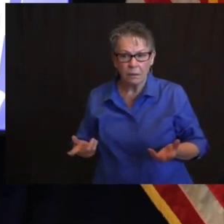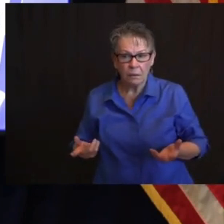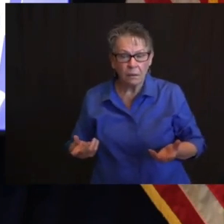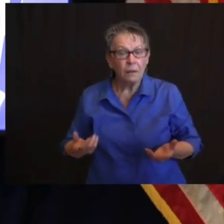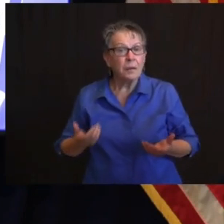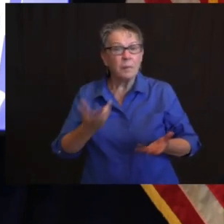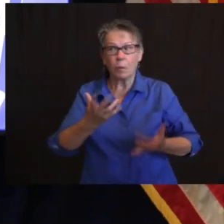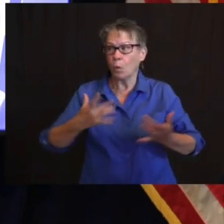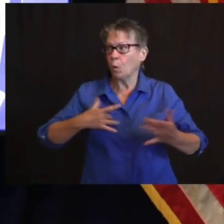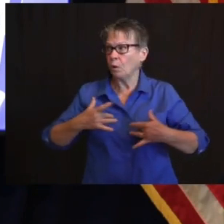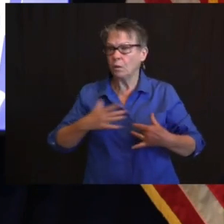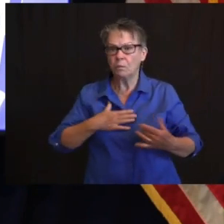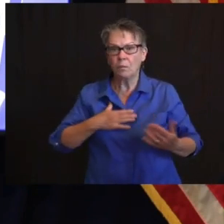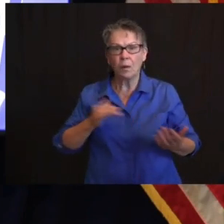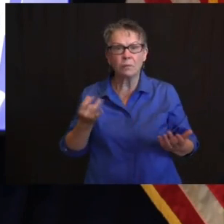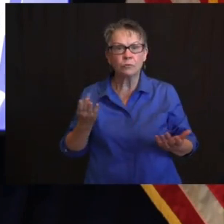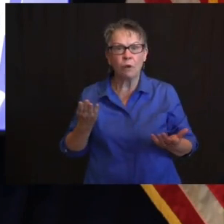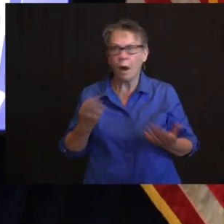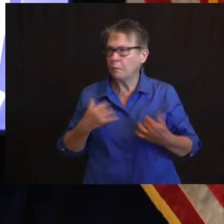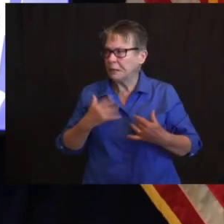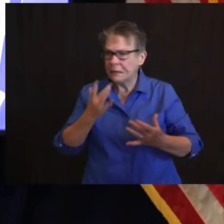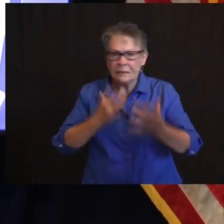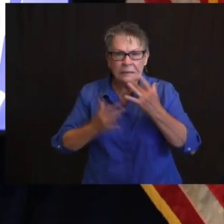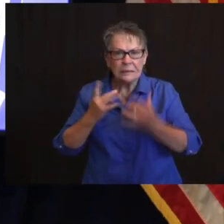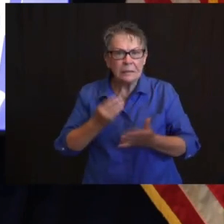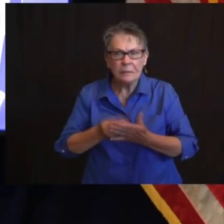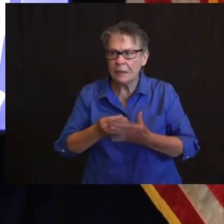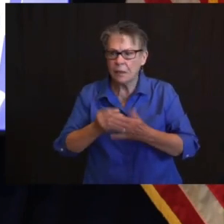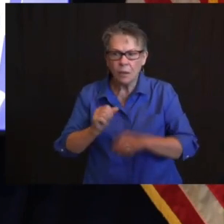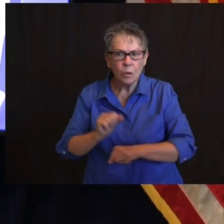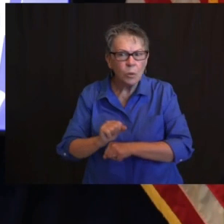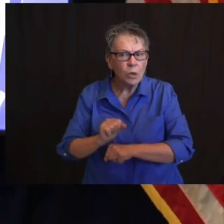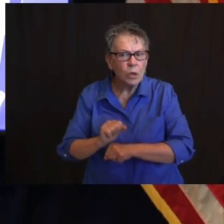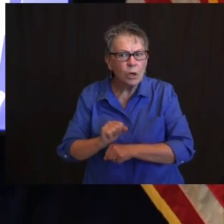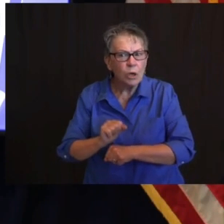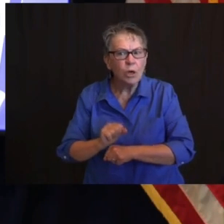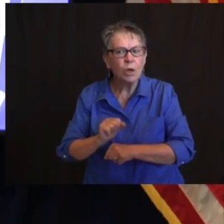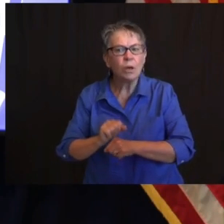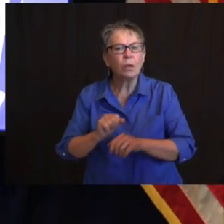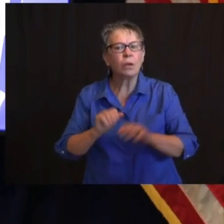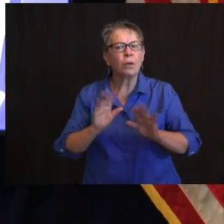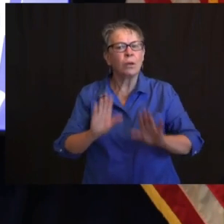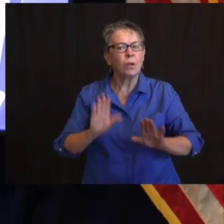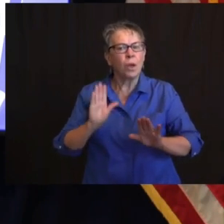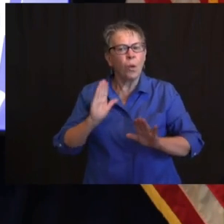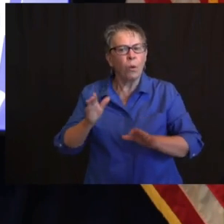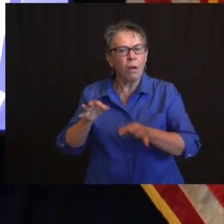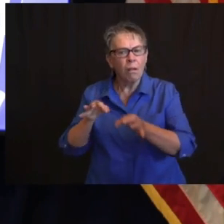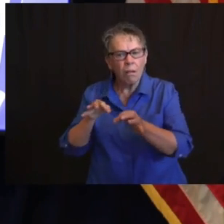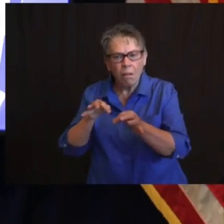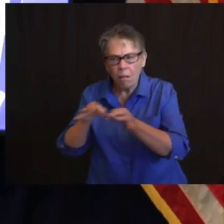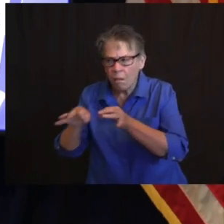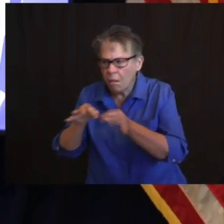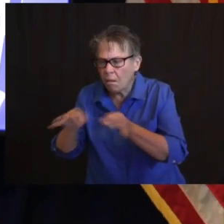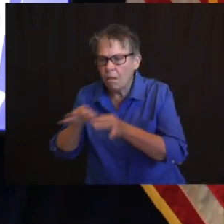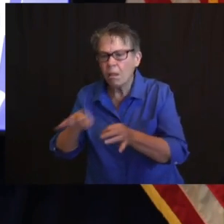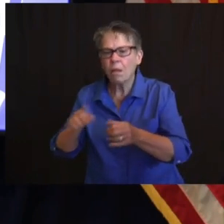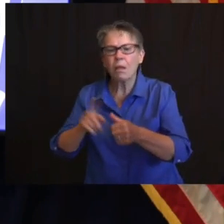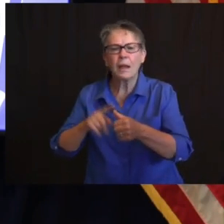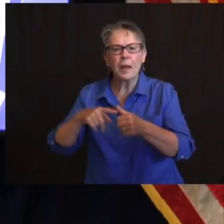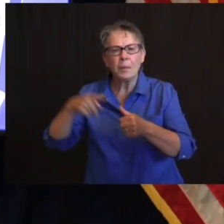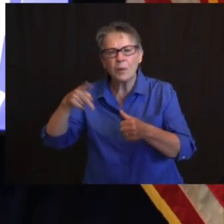your families, we can connect you to childcare resources and food assistance through New Jersey SNAP and